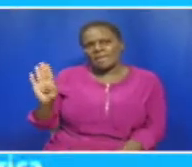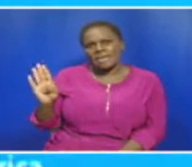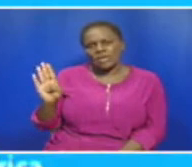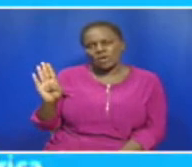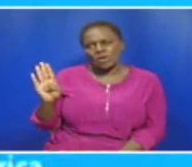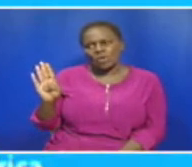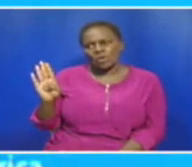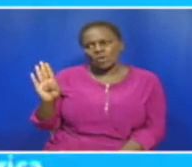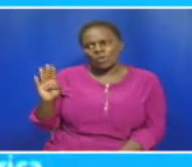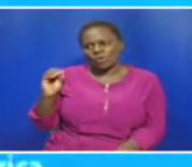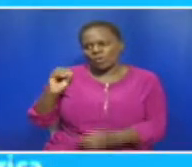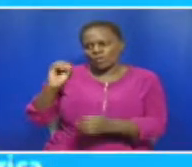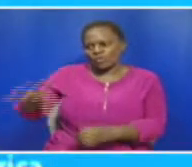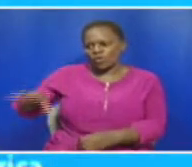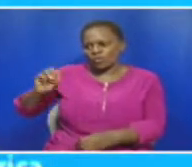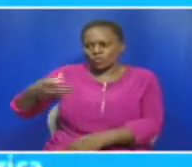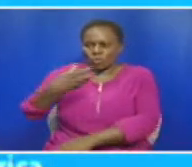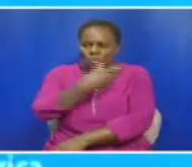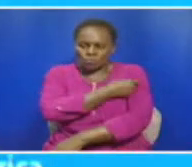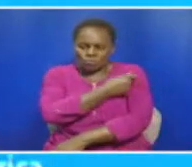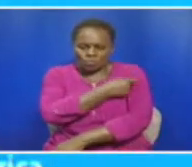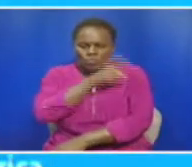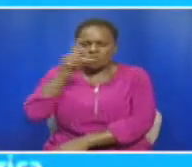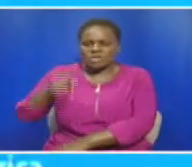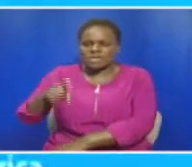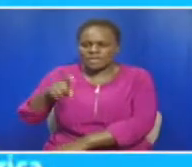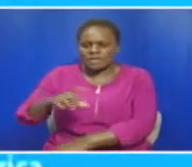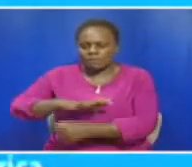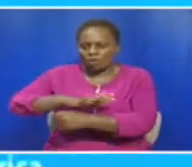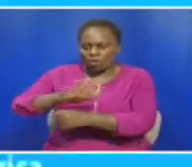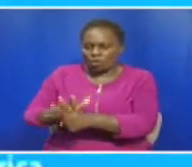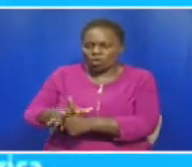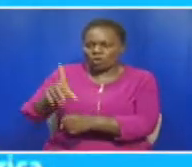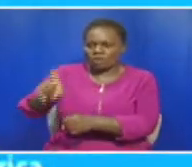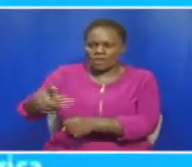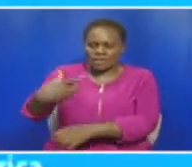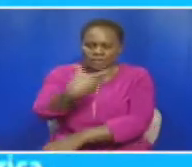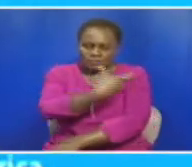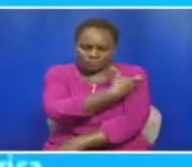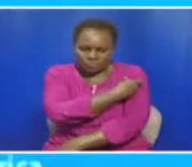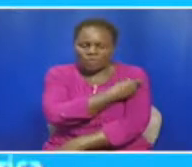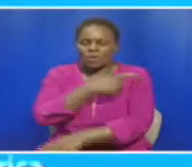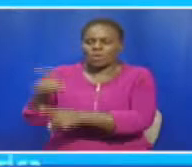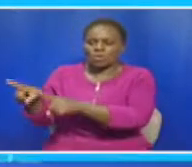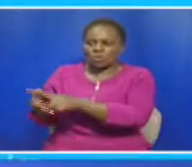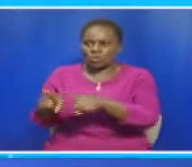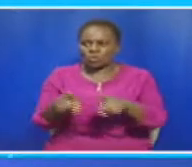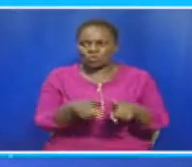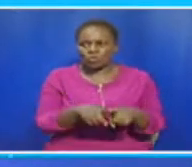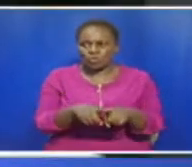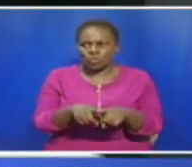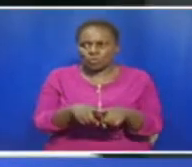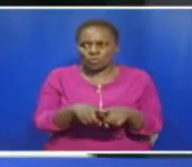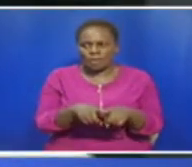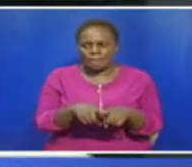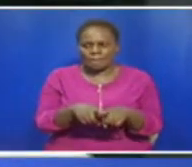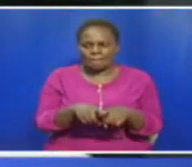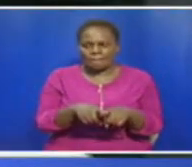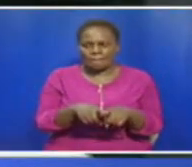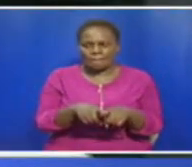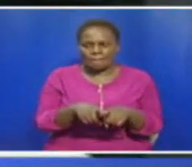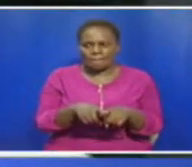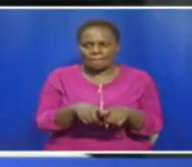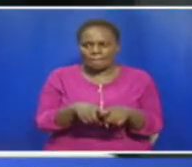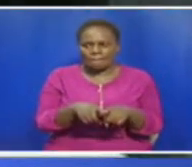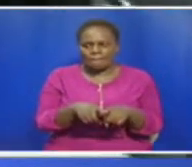the auto-disposable syringes needed for COVID-19 vaccine and routine immunizations. In order